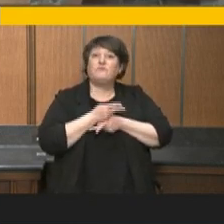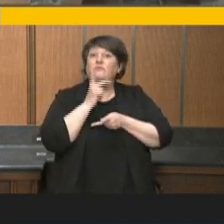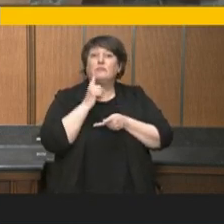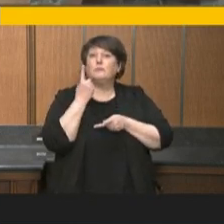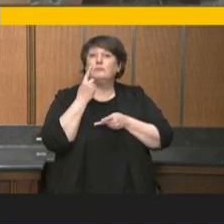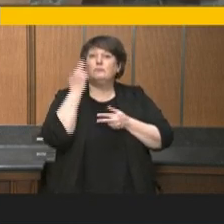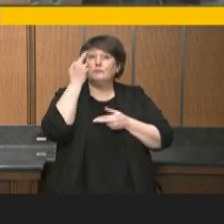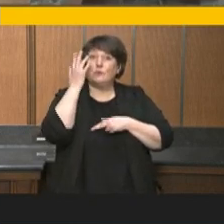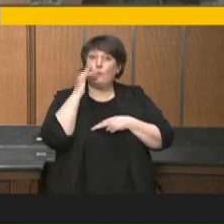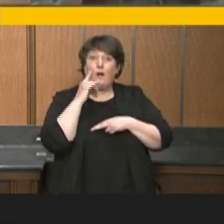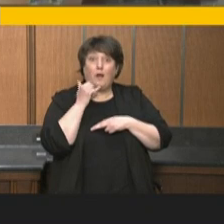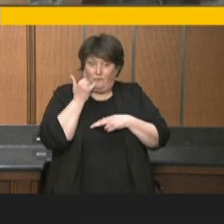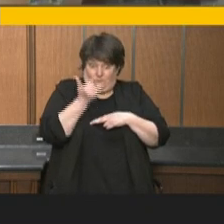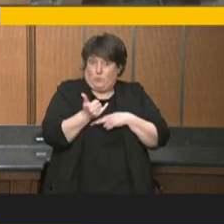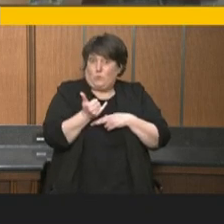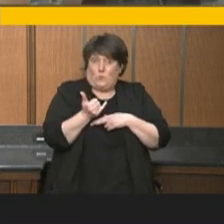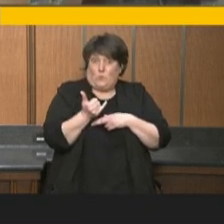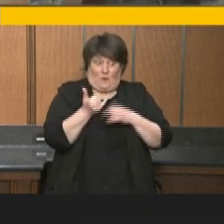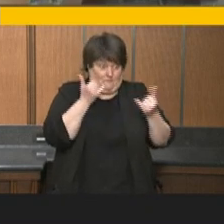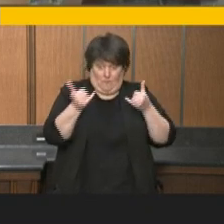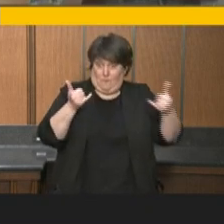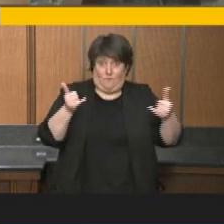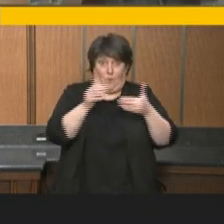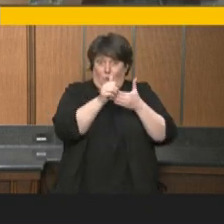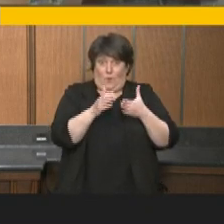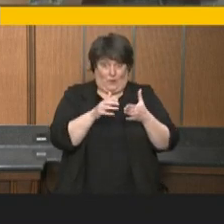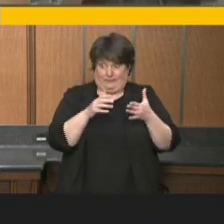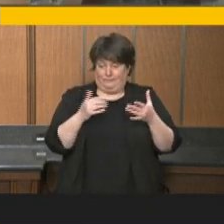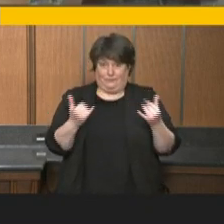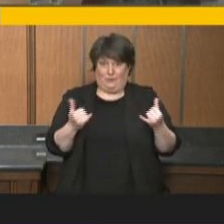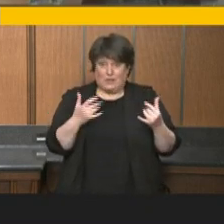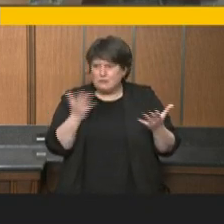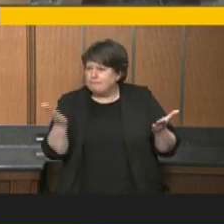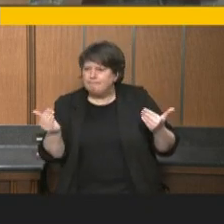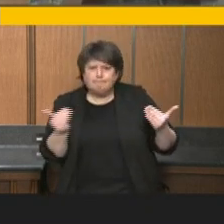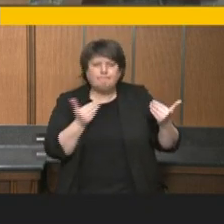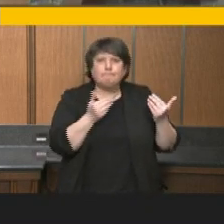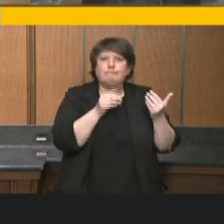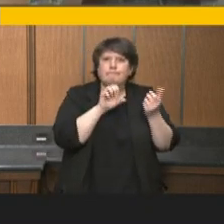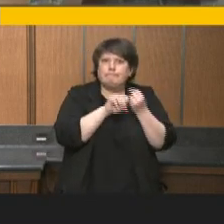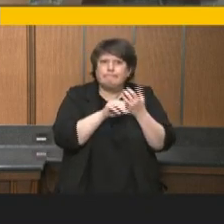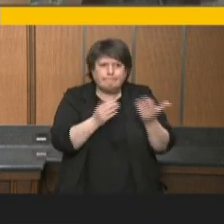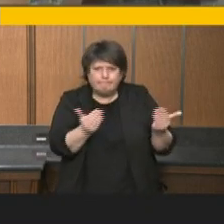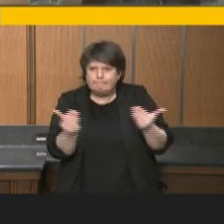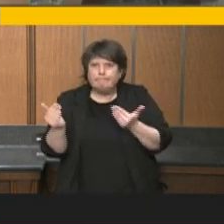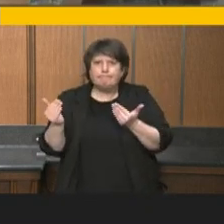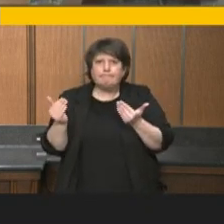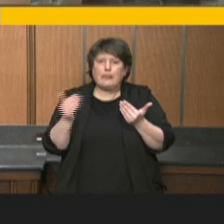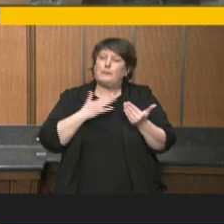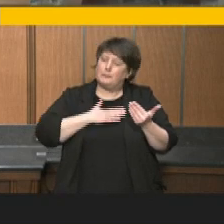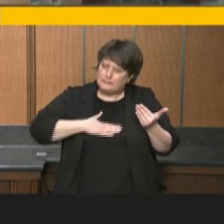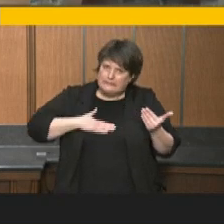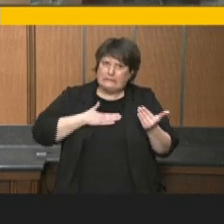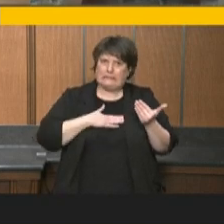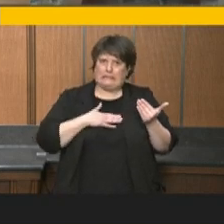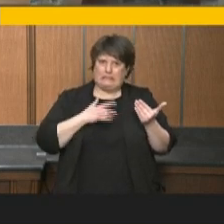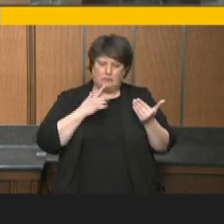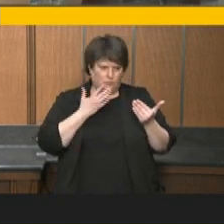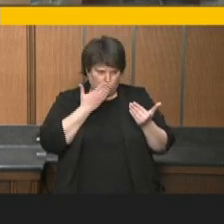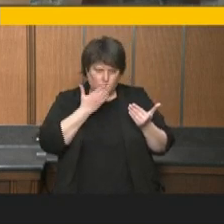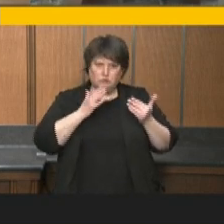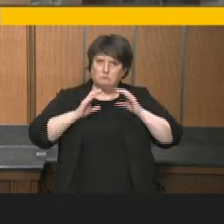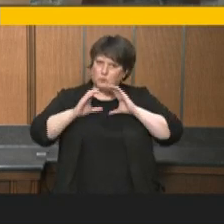call with the premiers this morning, was to hear directly from them. And I said to them, let's be sure we are communicating with each